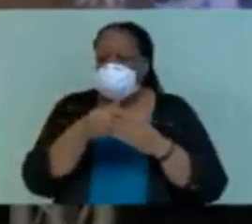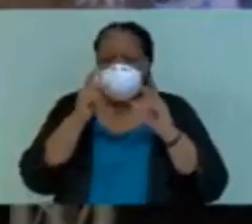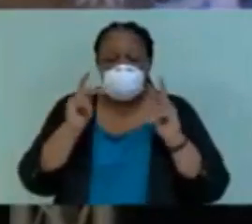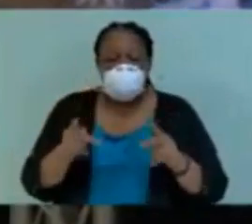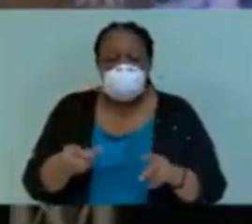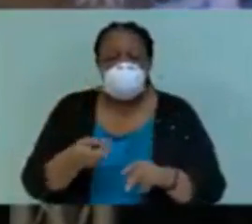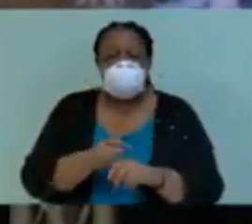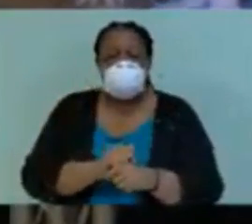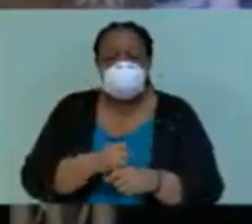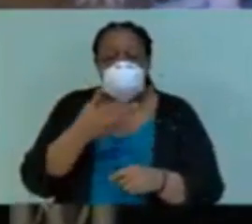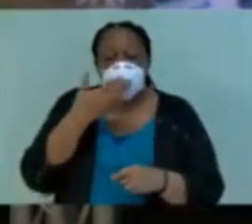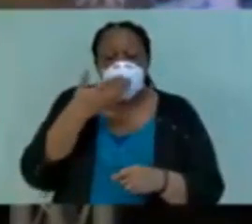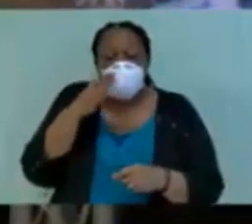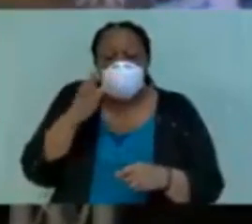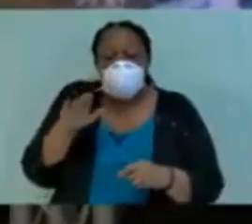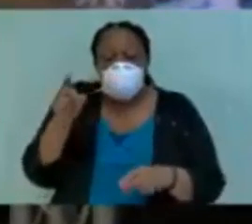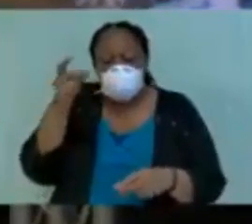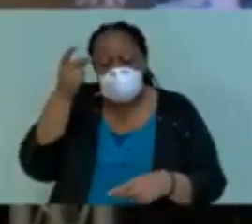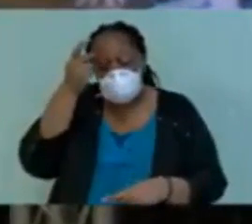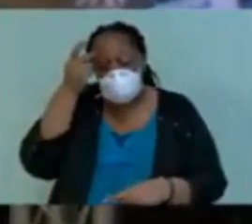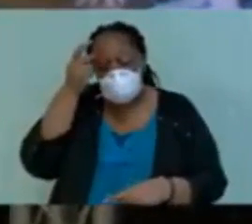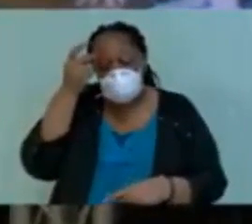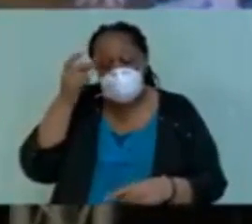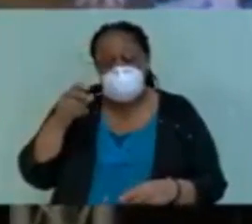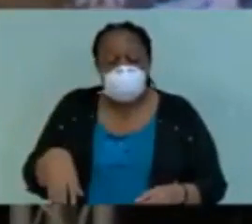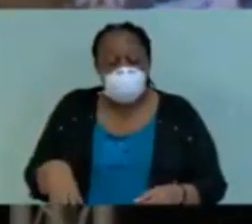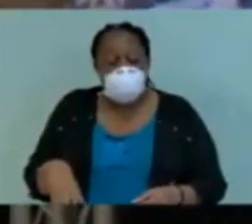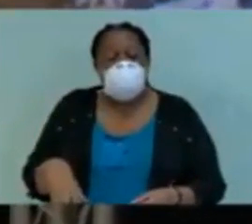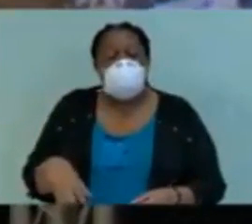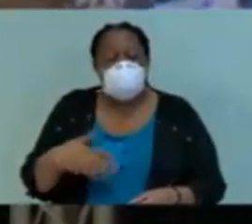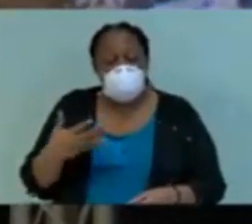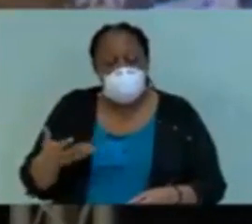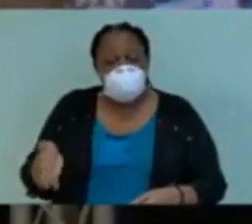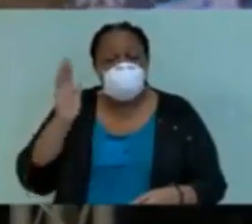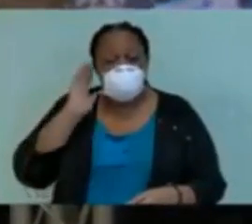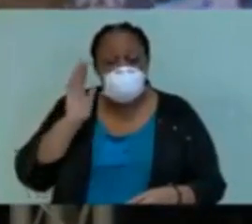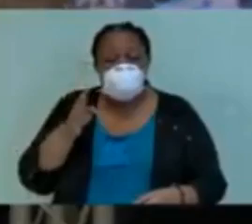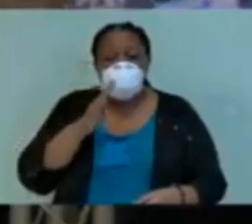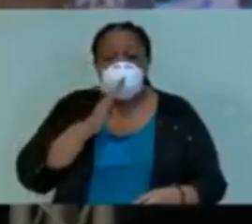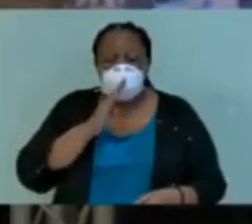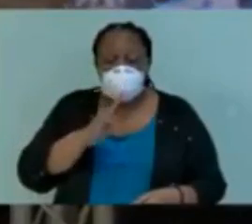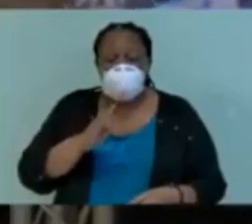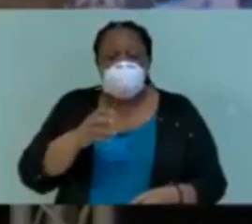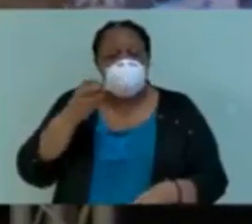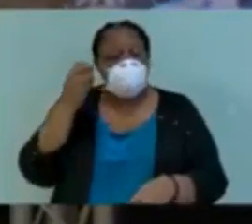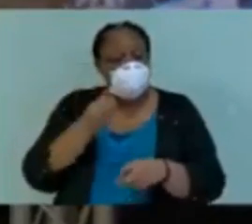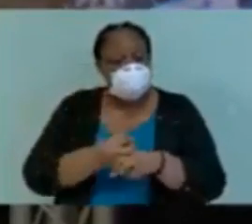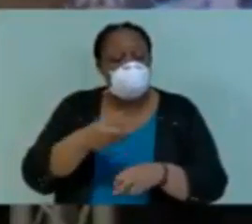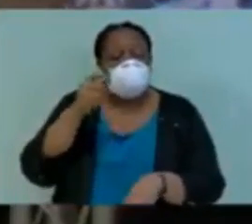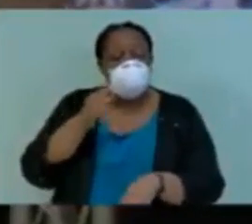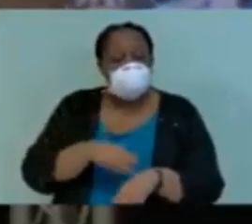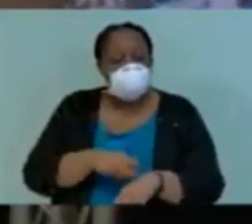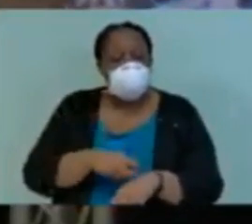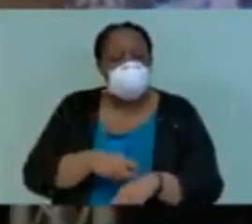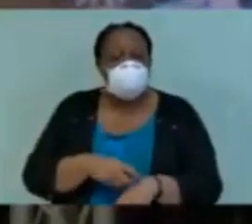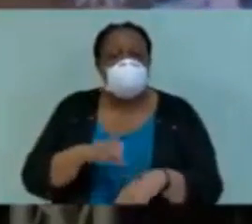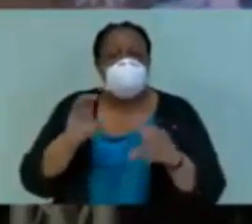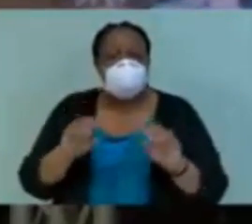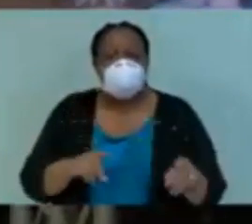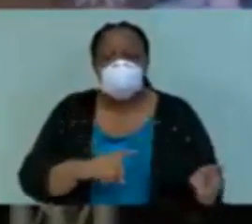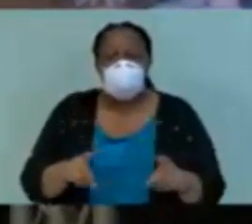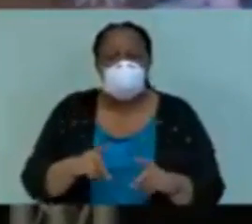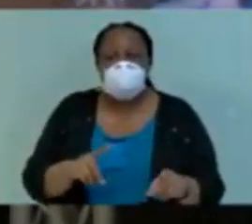in a pandemic and that we have had to have emergency powers in order to